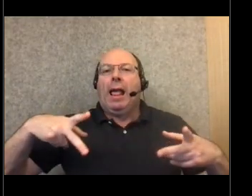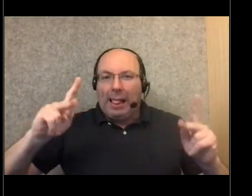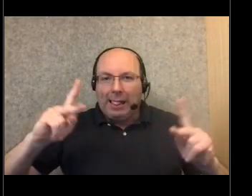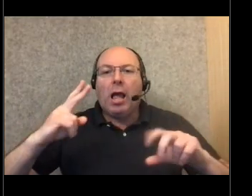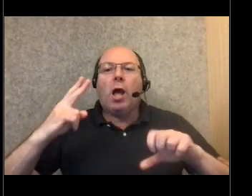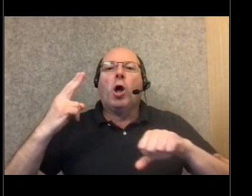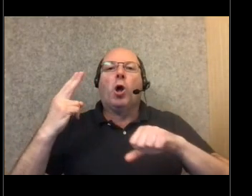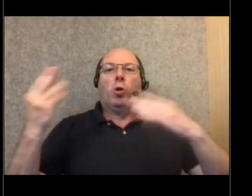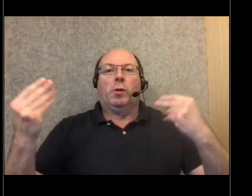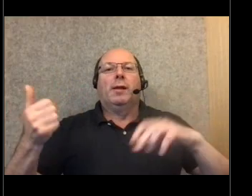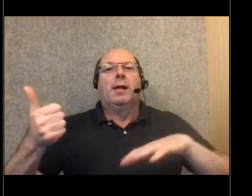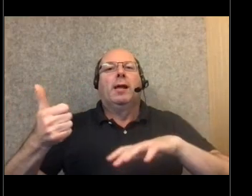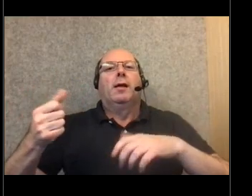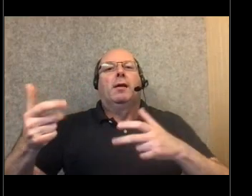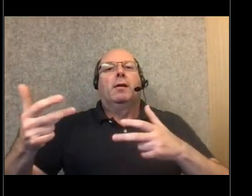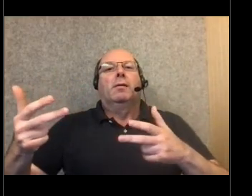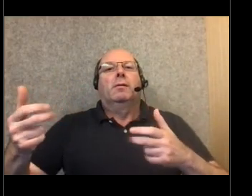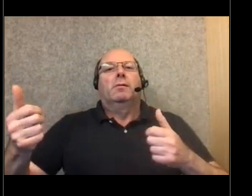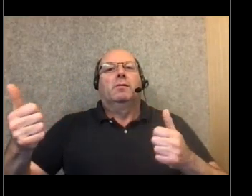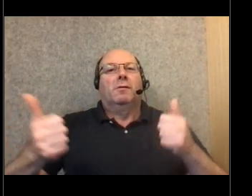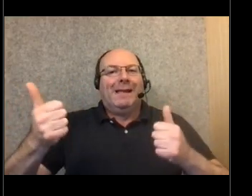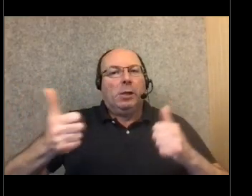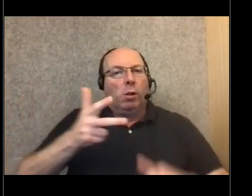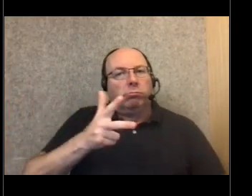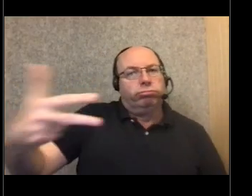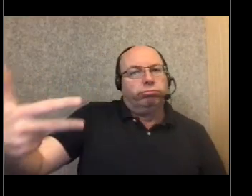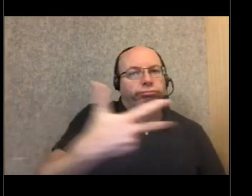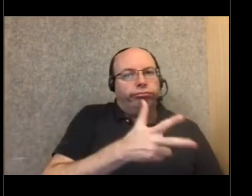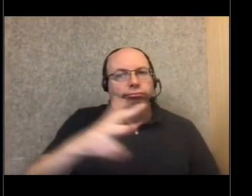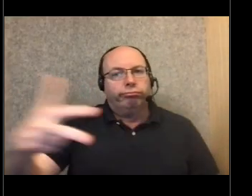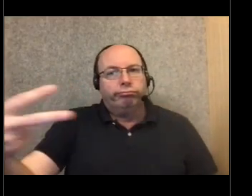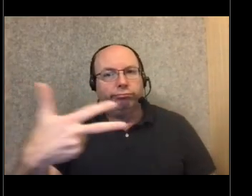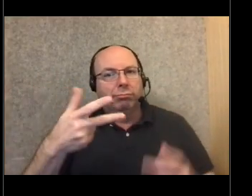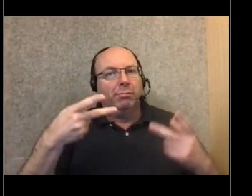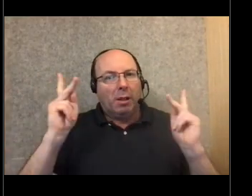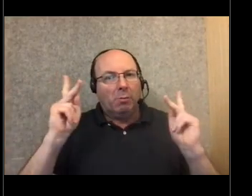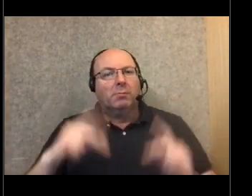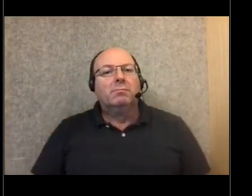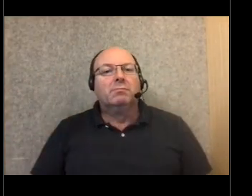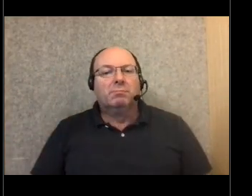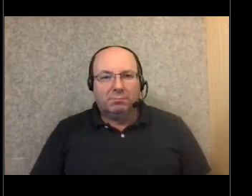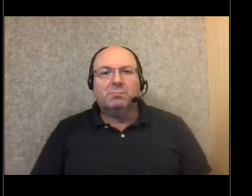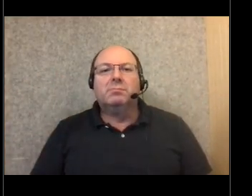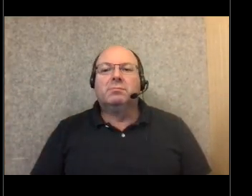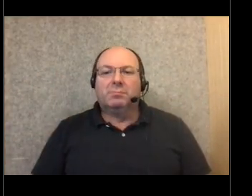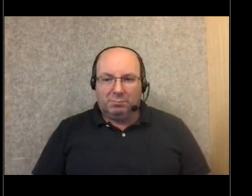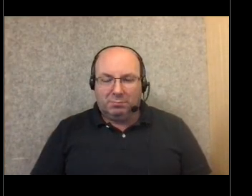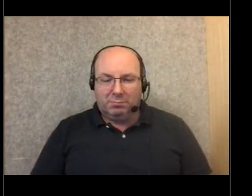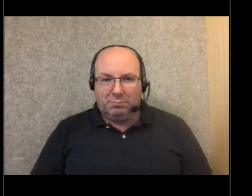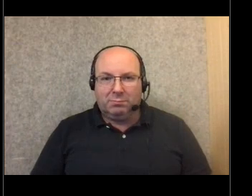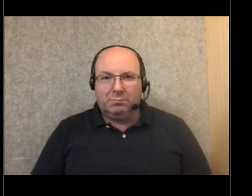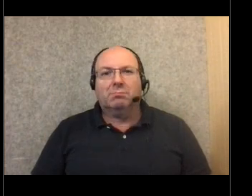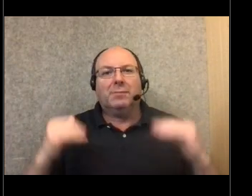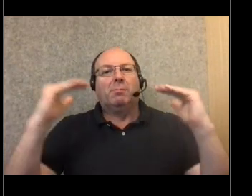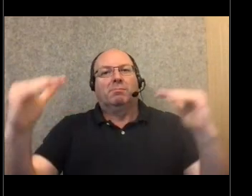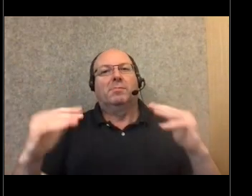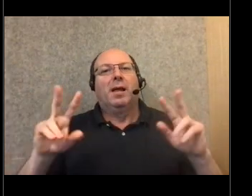if certain conditions are met. So now we find ourselves at topic